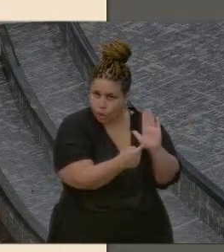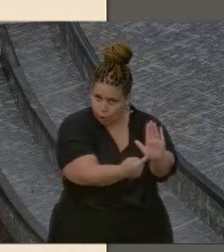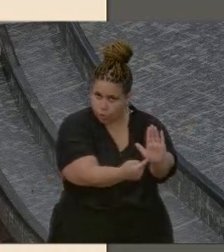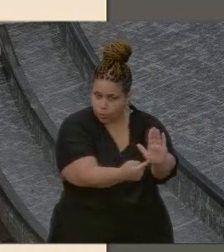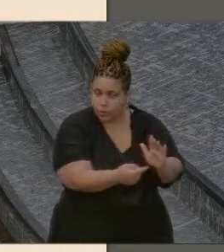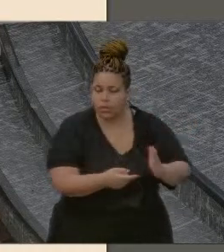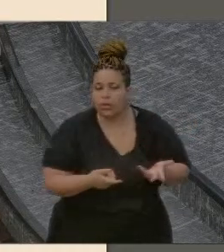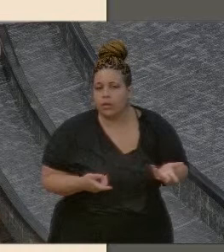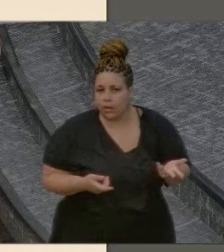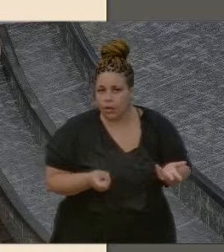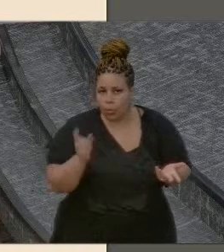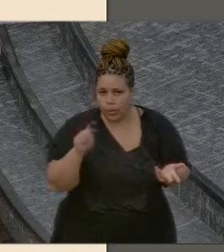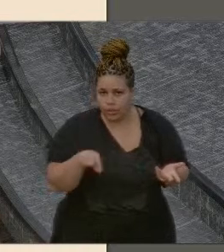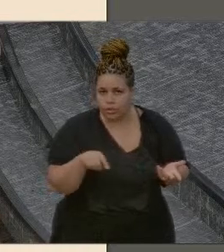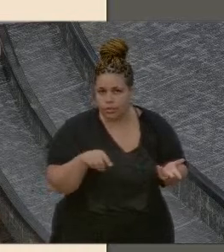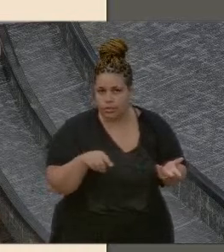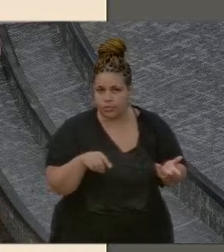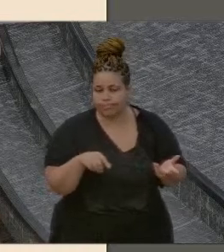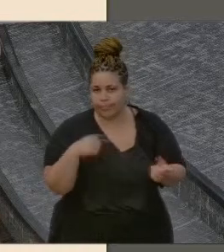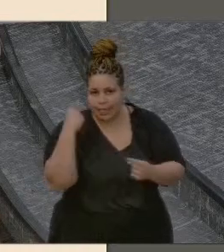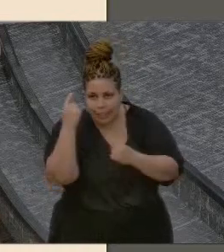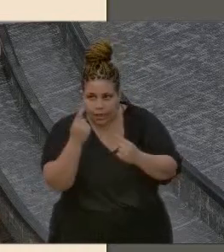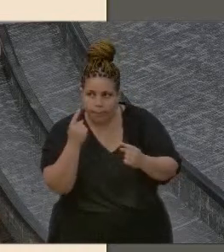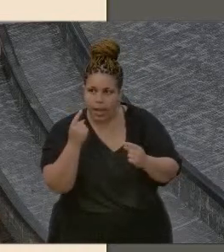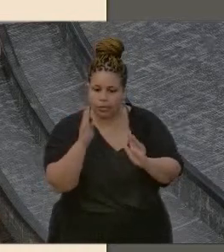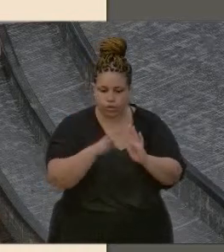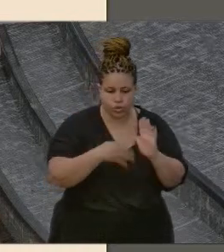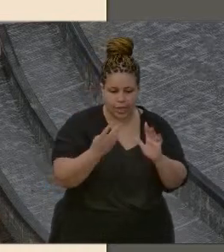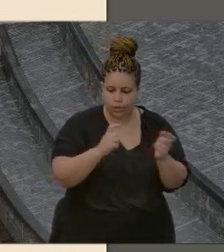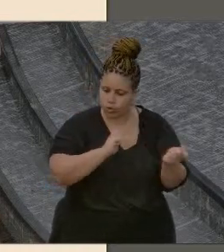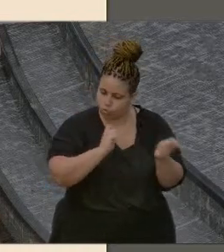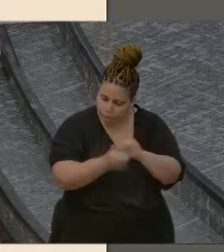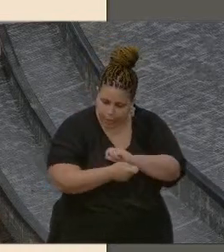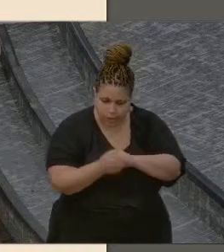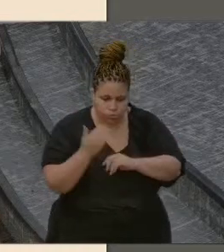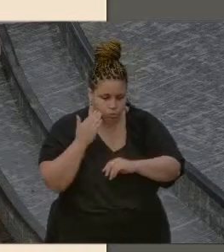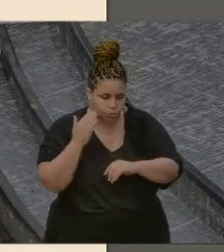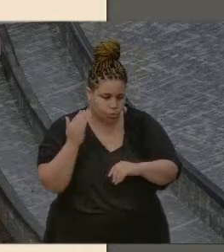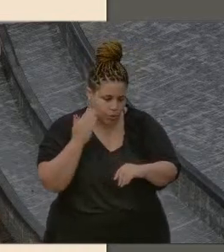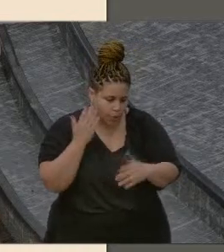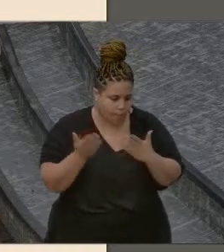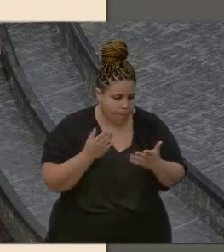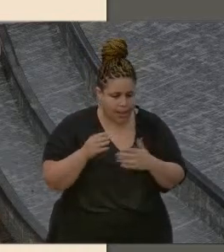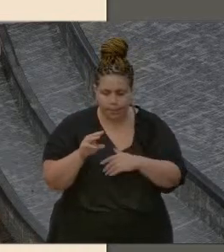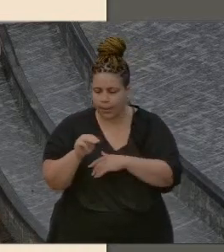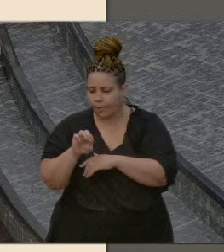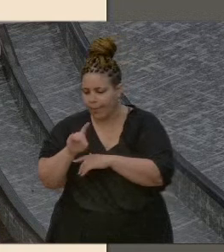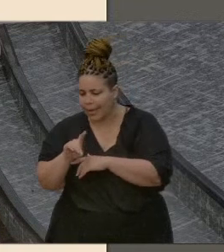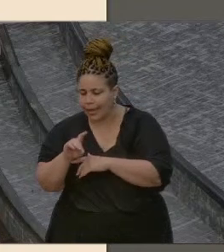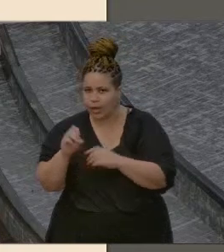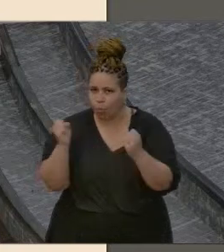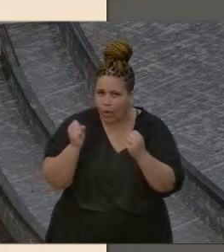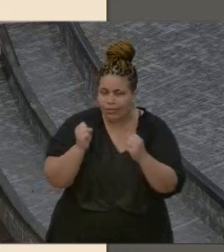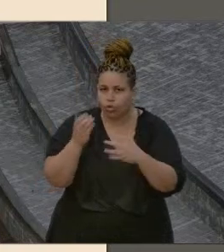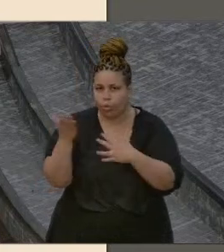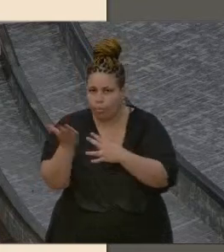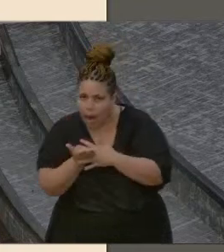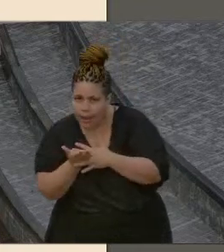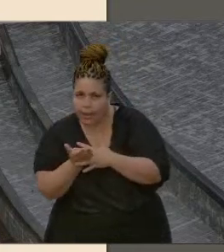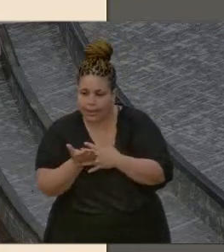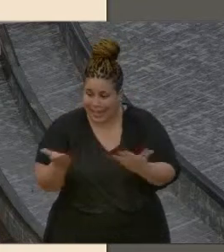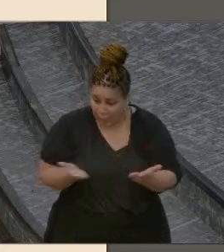should consider a scheduling change that perhaps gives us a midwinter break similar to some of the districts in